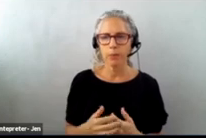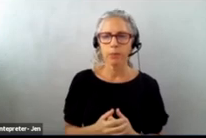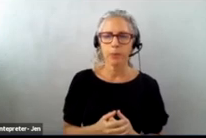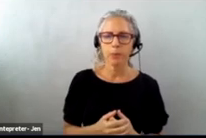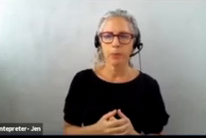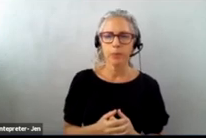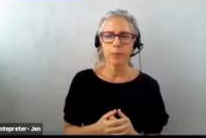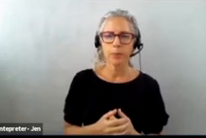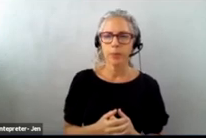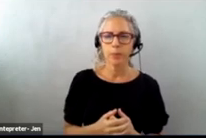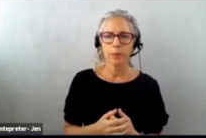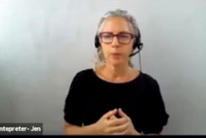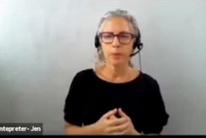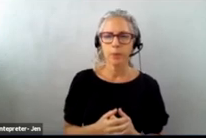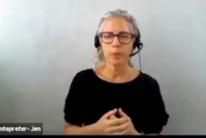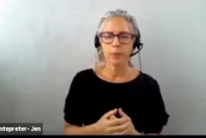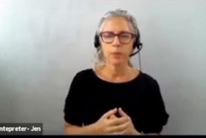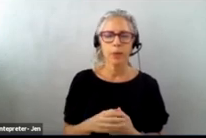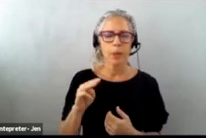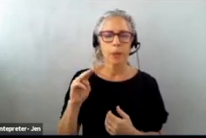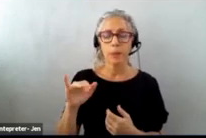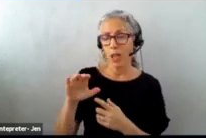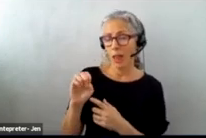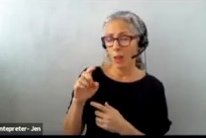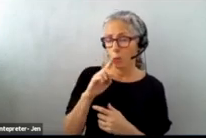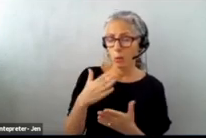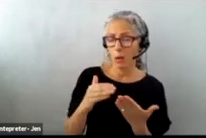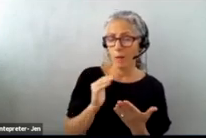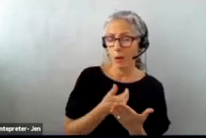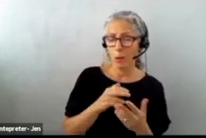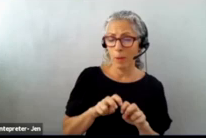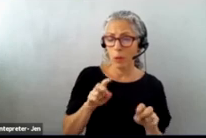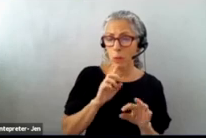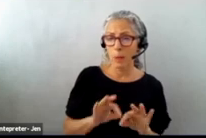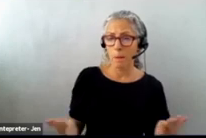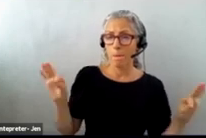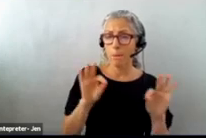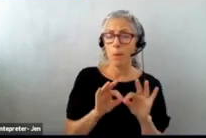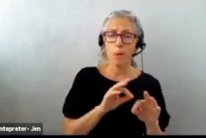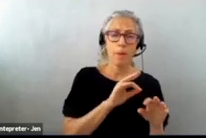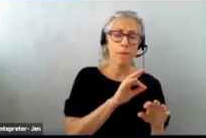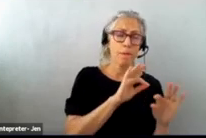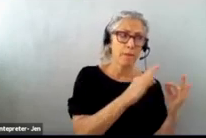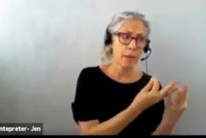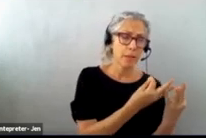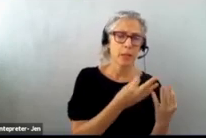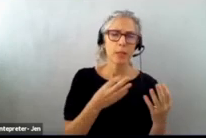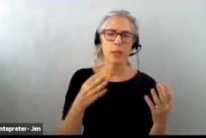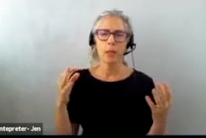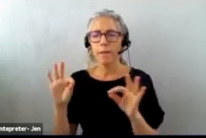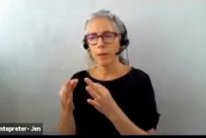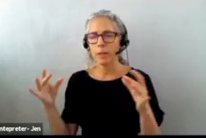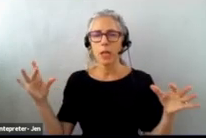and as even Michelle, that was part of our panel, it's super important to link families to one another. As you know,